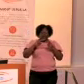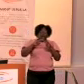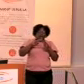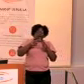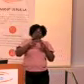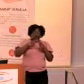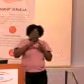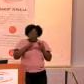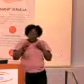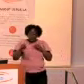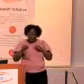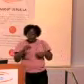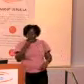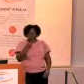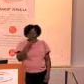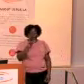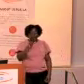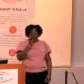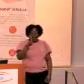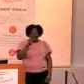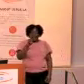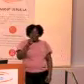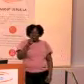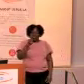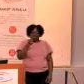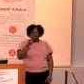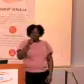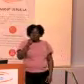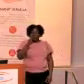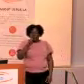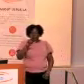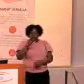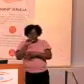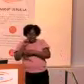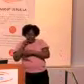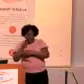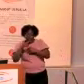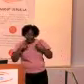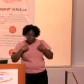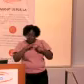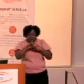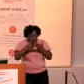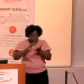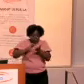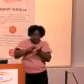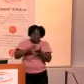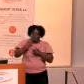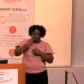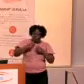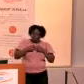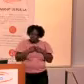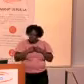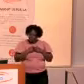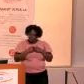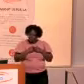those, hydroxychloroquine, which is also called Plaquenil, is recommended that everyone be on that. It's